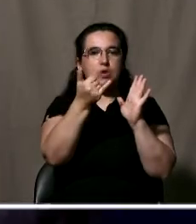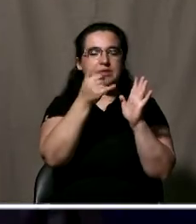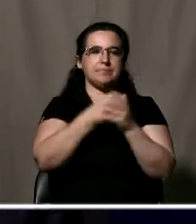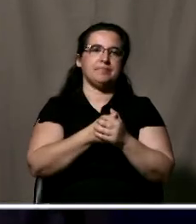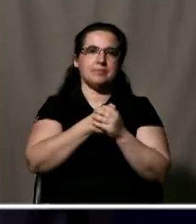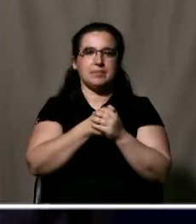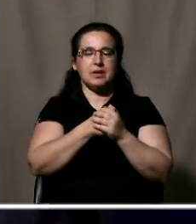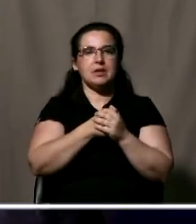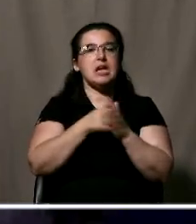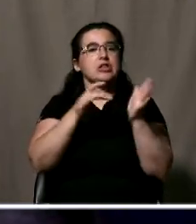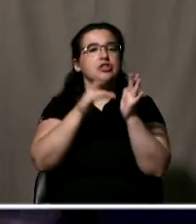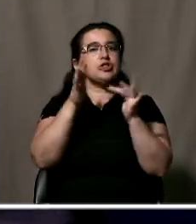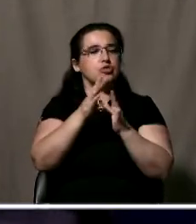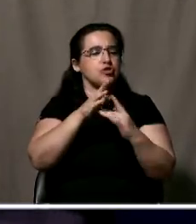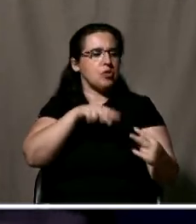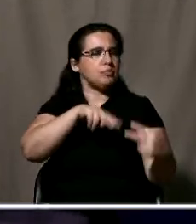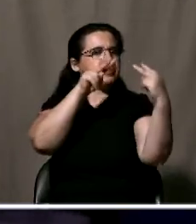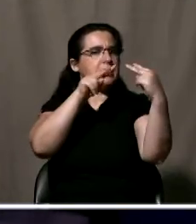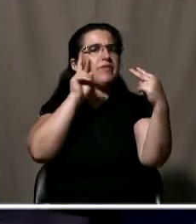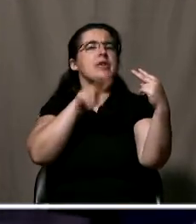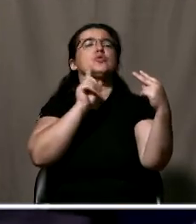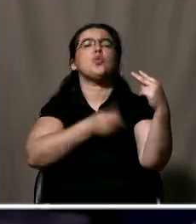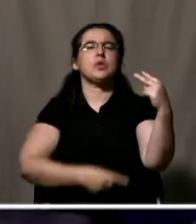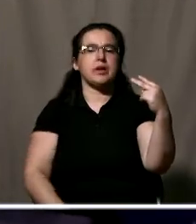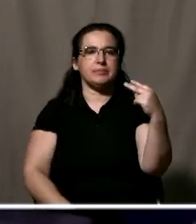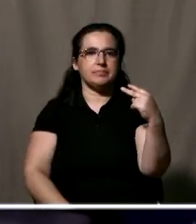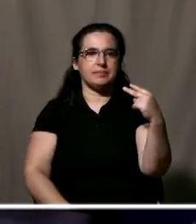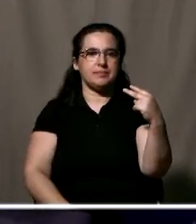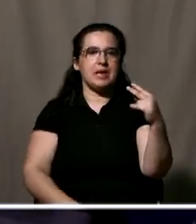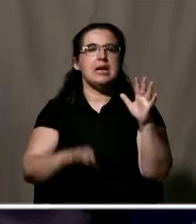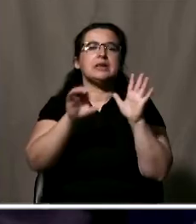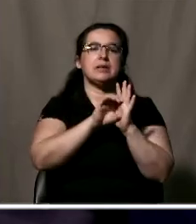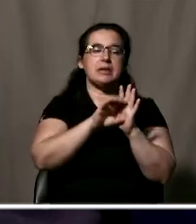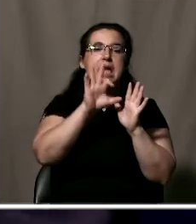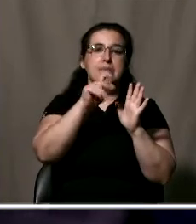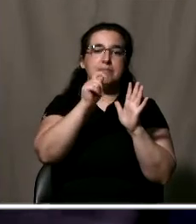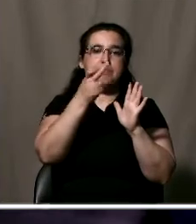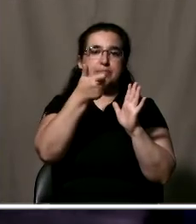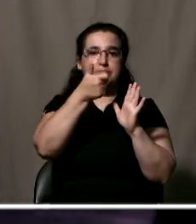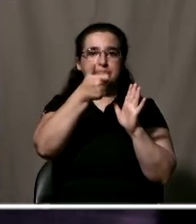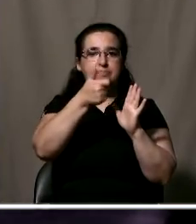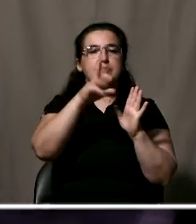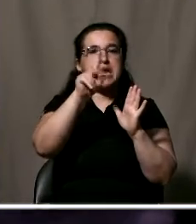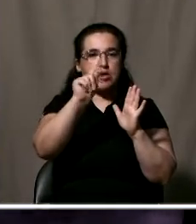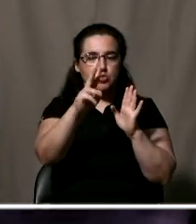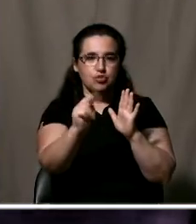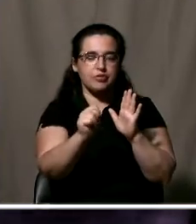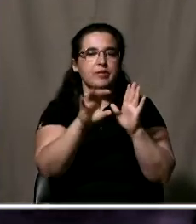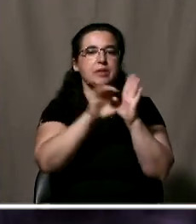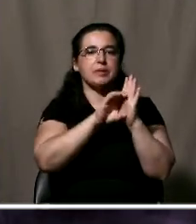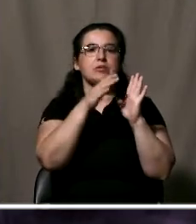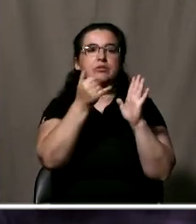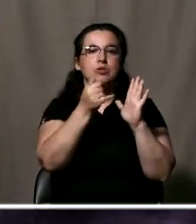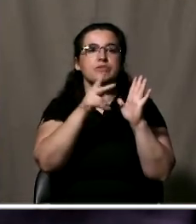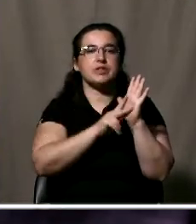see? Quando olhamos para Jesus, o que é que nós vemos? Hebrews chapter 12, verse 2. Hebreus versículo 12, capítulo 12, versículo 2. Looking